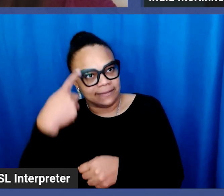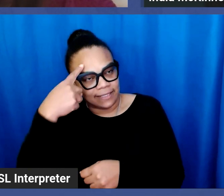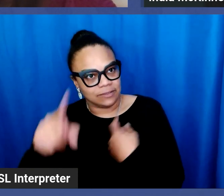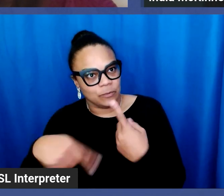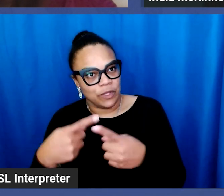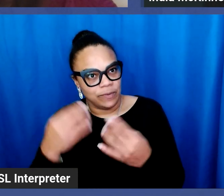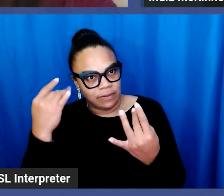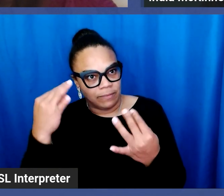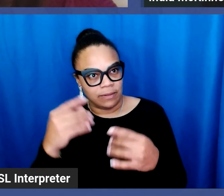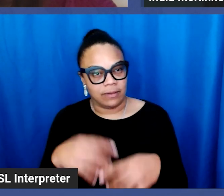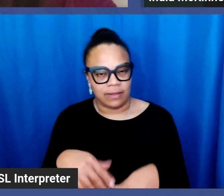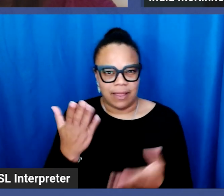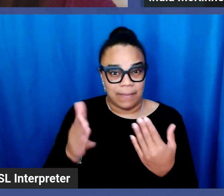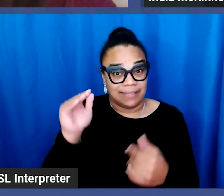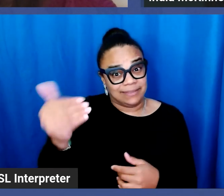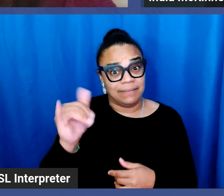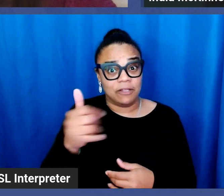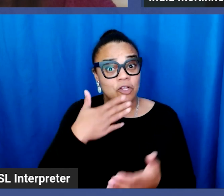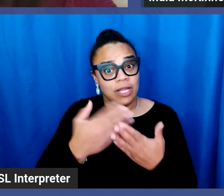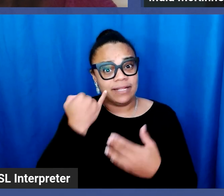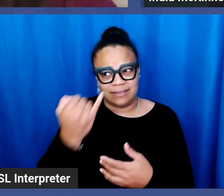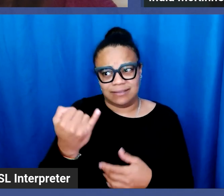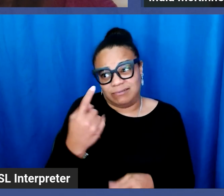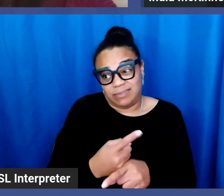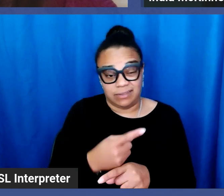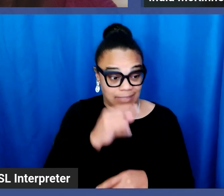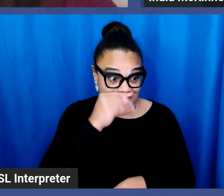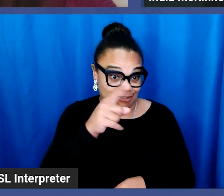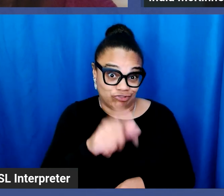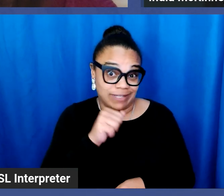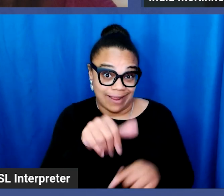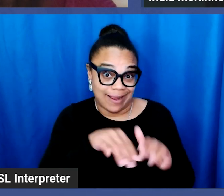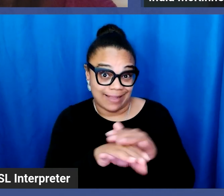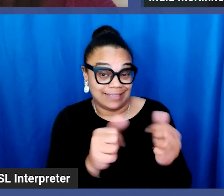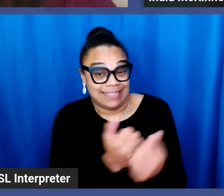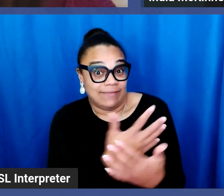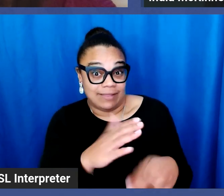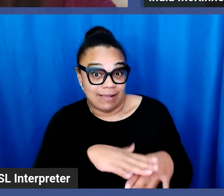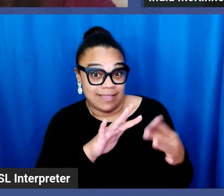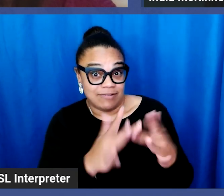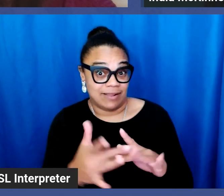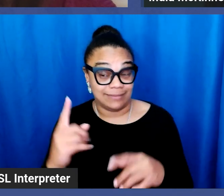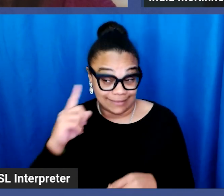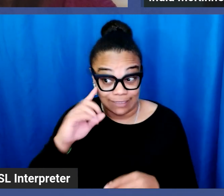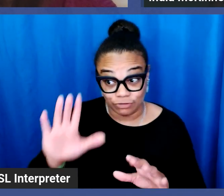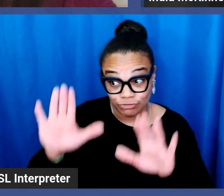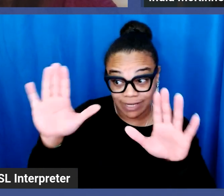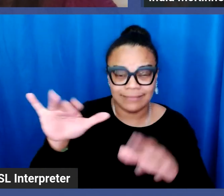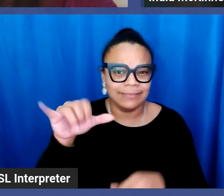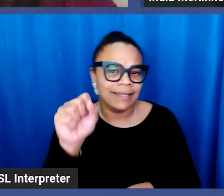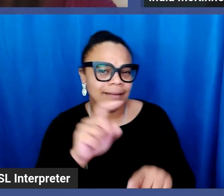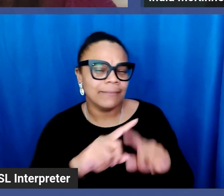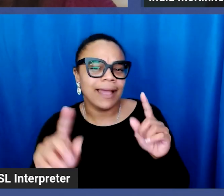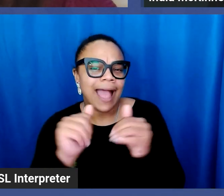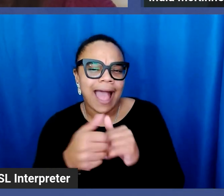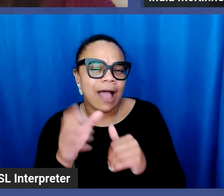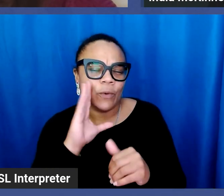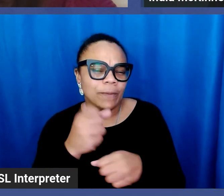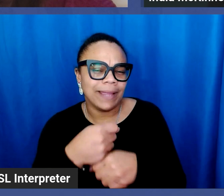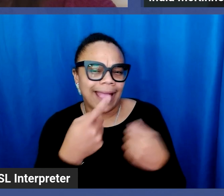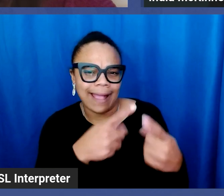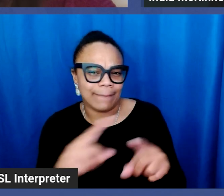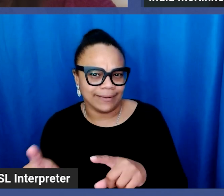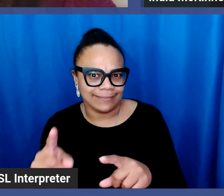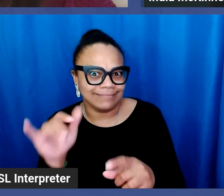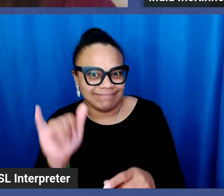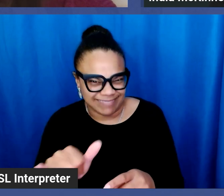because, kids shouldn't access everything on the internet. Sure, that sounds great. All right, but how are you going to make that happen? And it's the